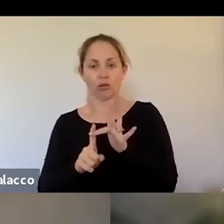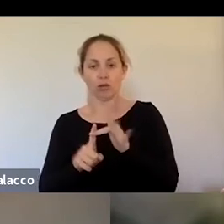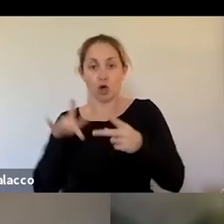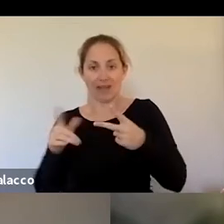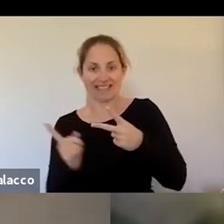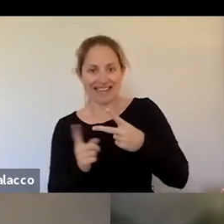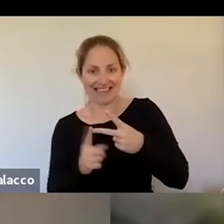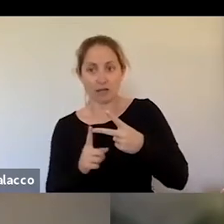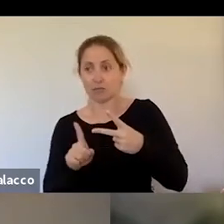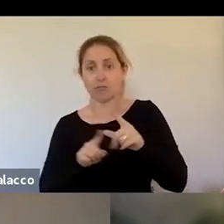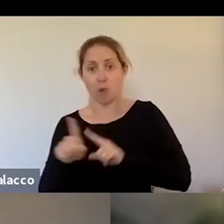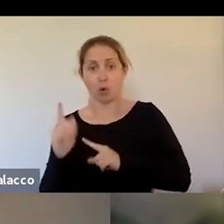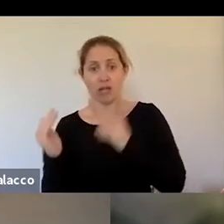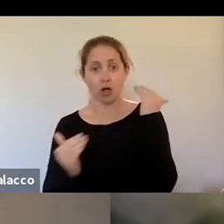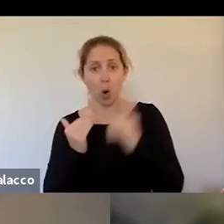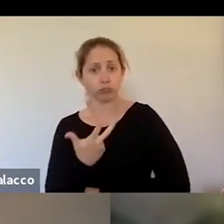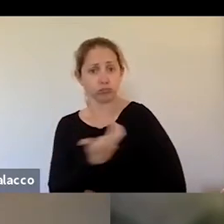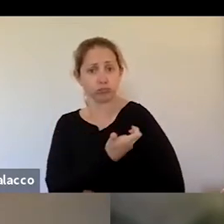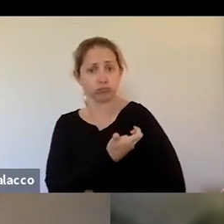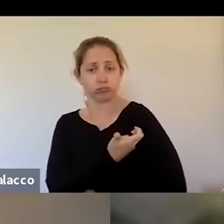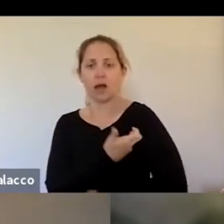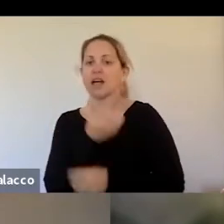that's the topic Megan will touch on a little later.